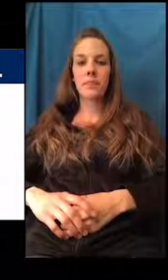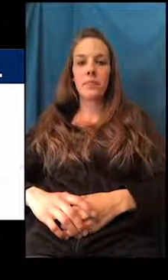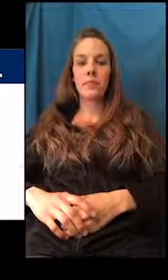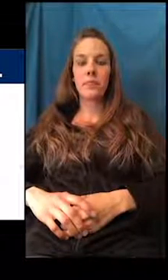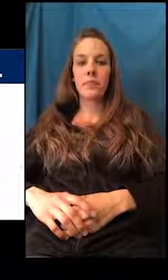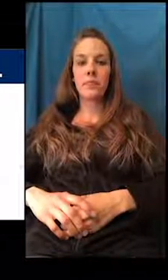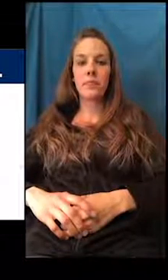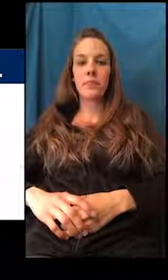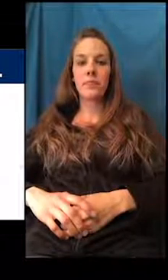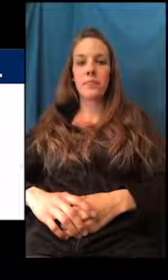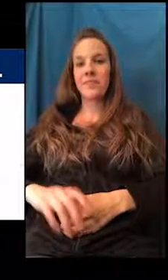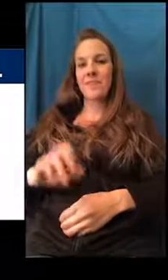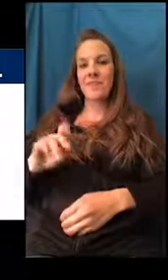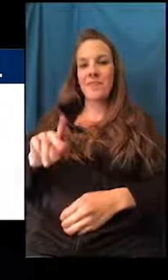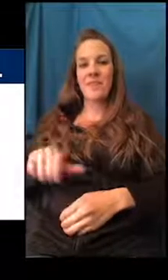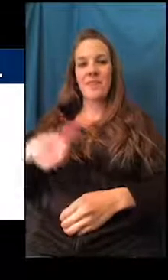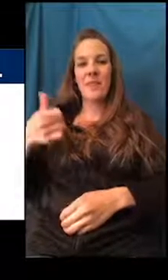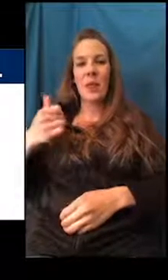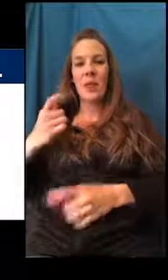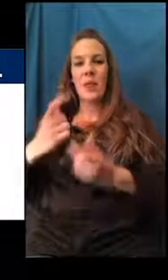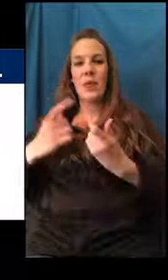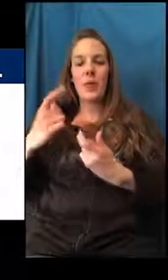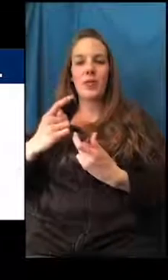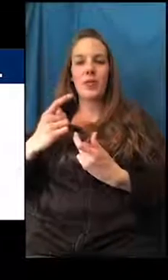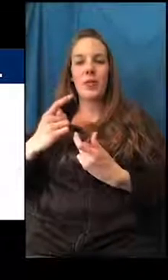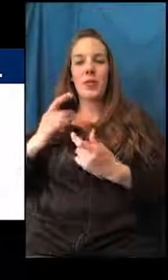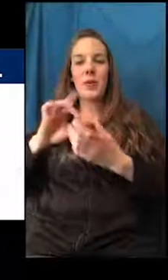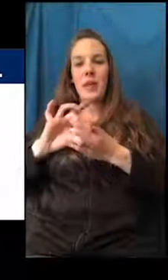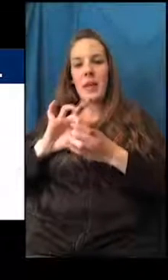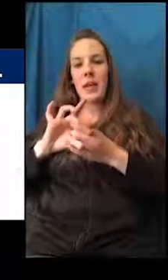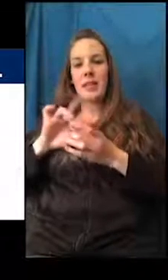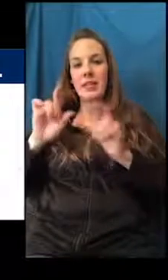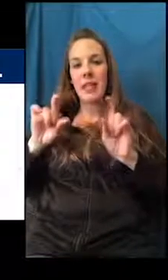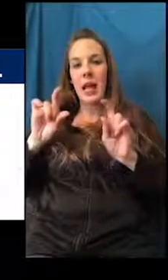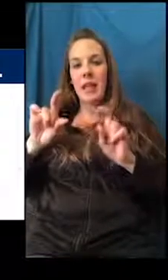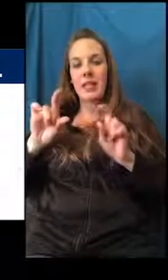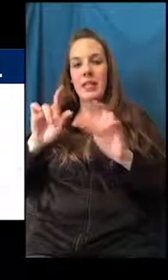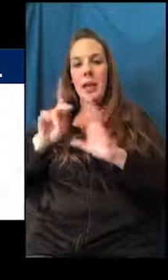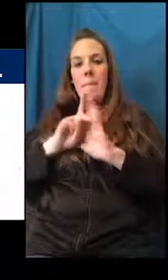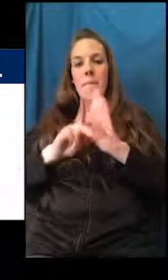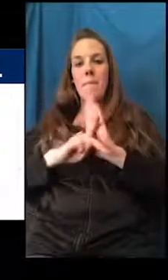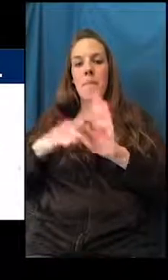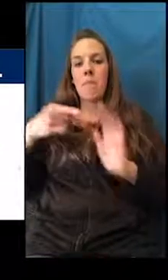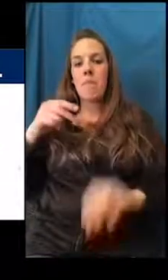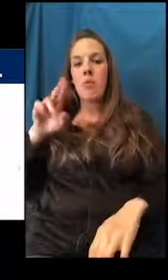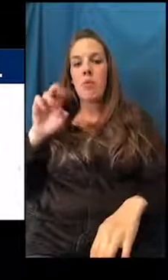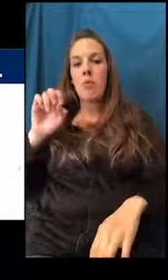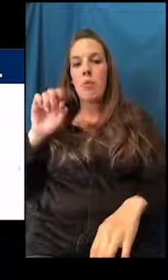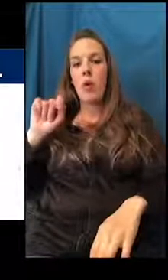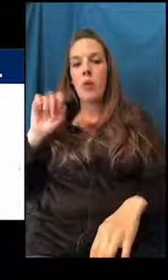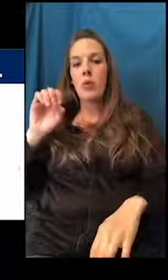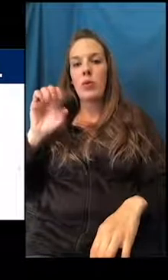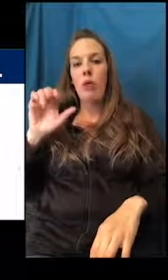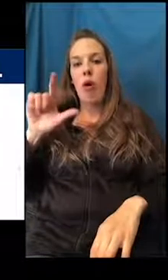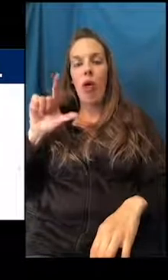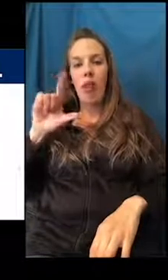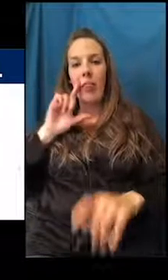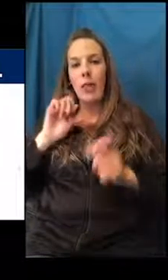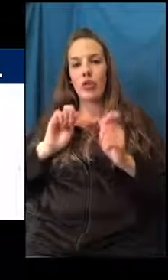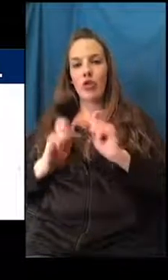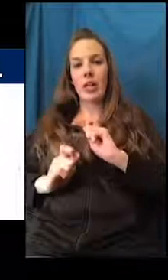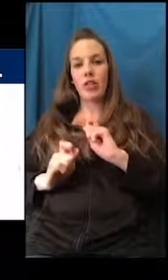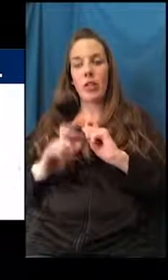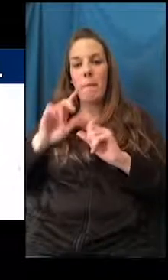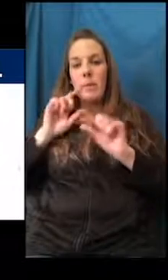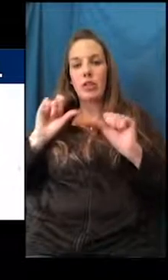And then another question is regarding the testing protocols and the changes, in potential changes